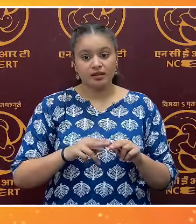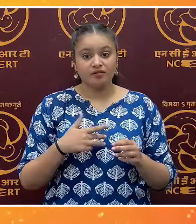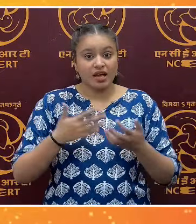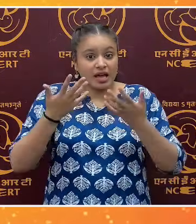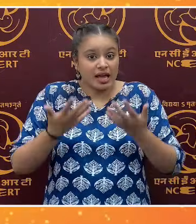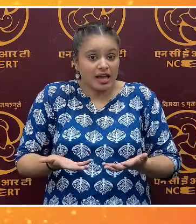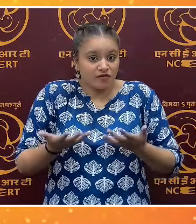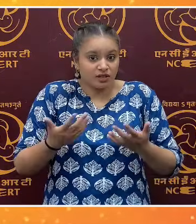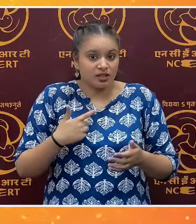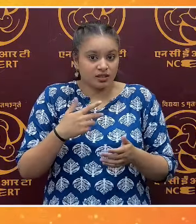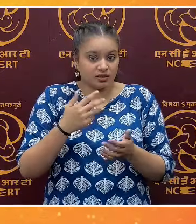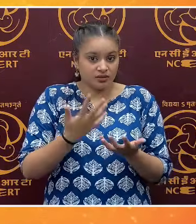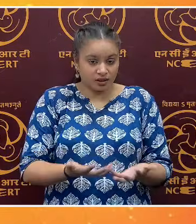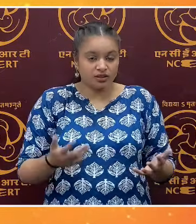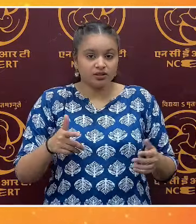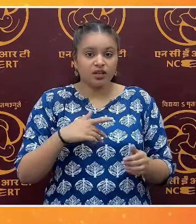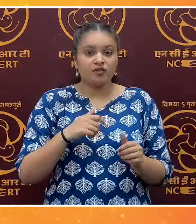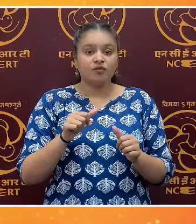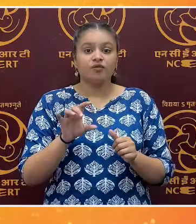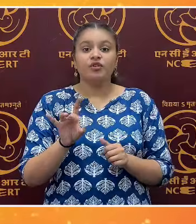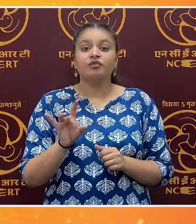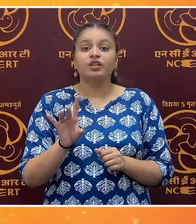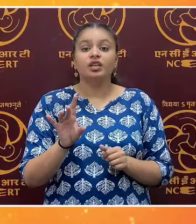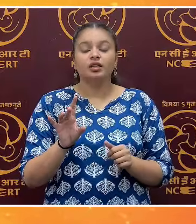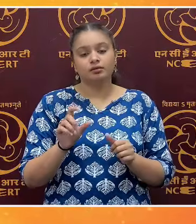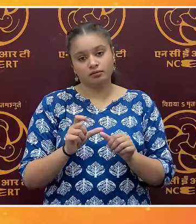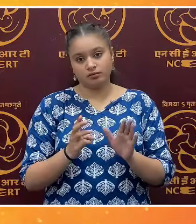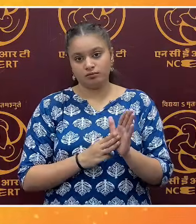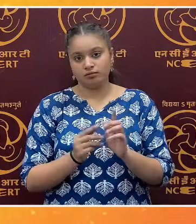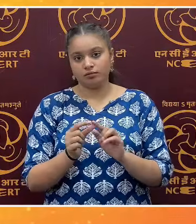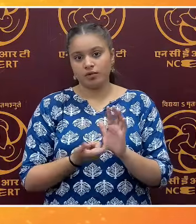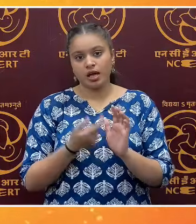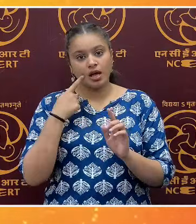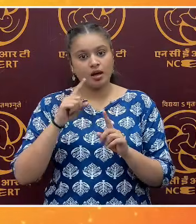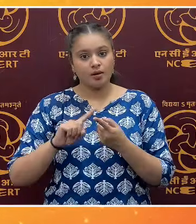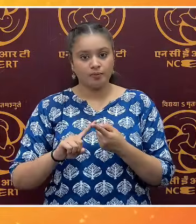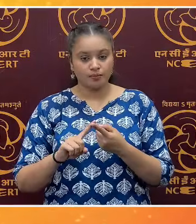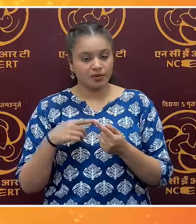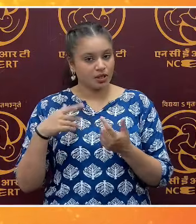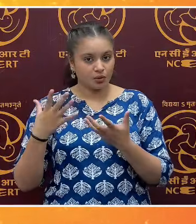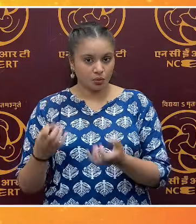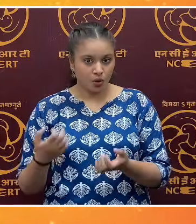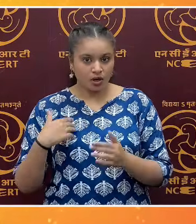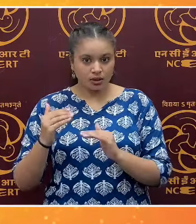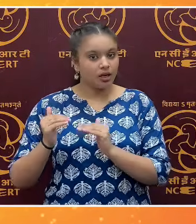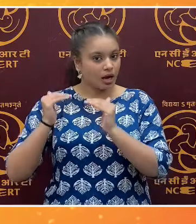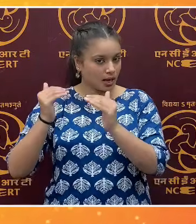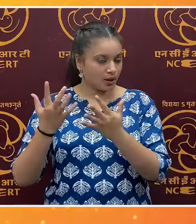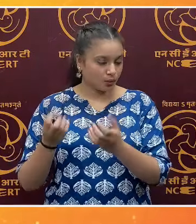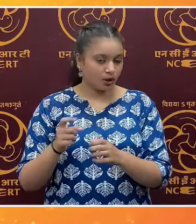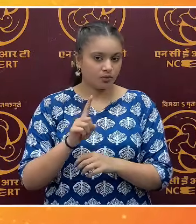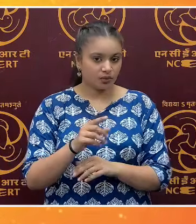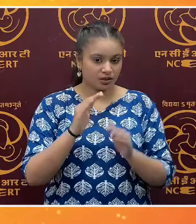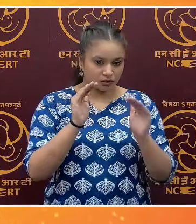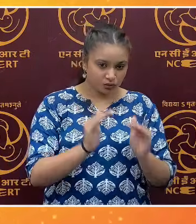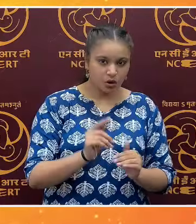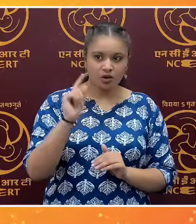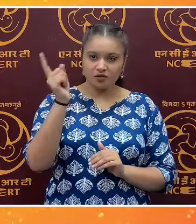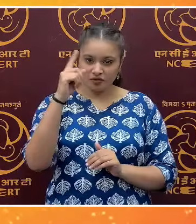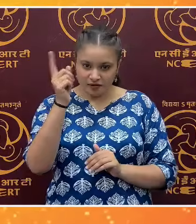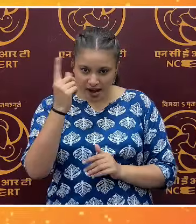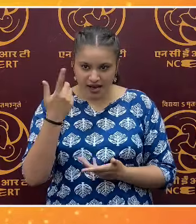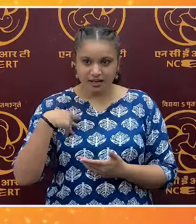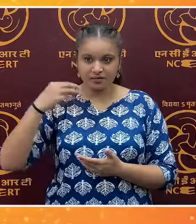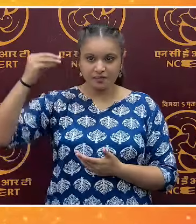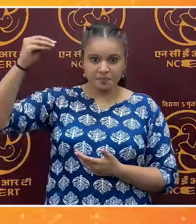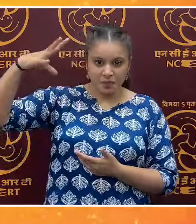appliances we require a 15 ampere of current. They will not get they will not operate in 5 ampere. Yes. And like fans are there,